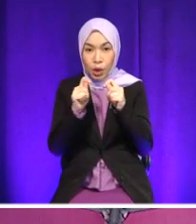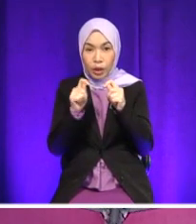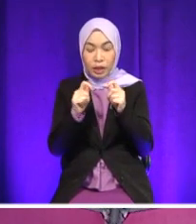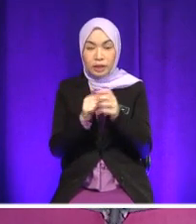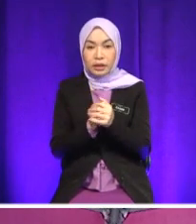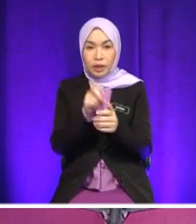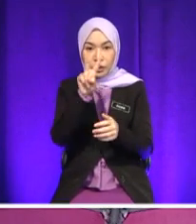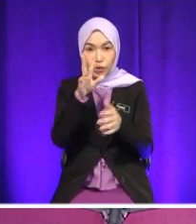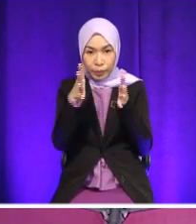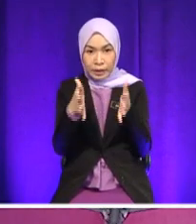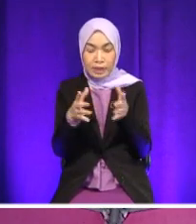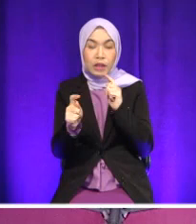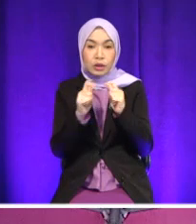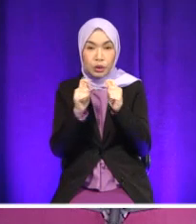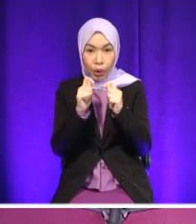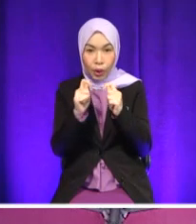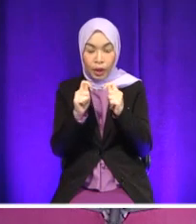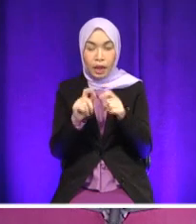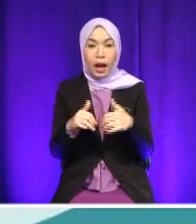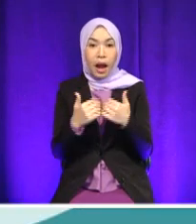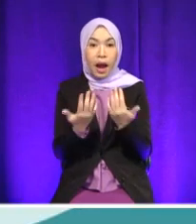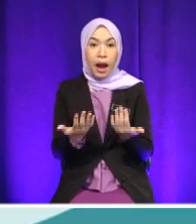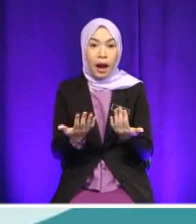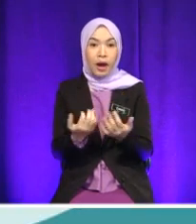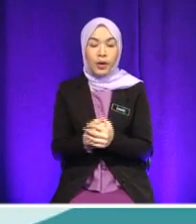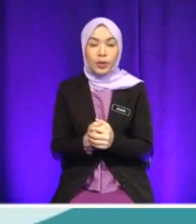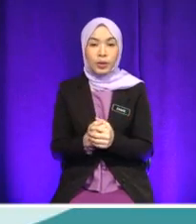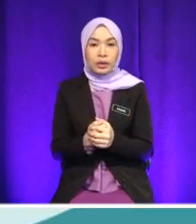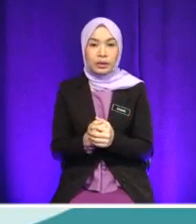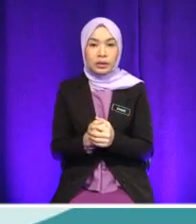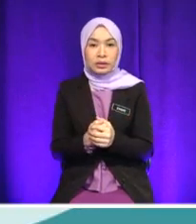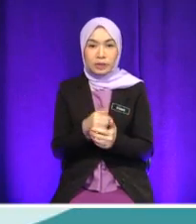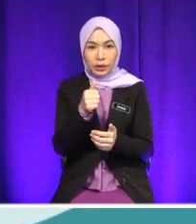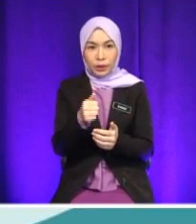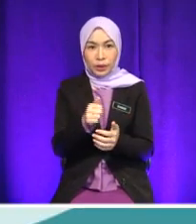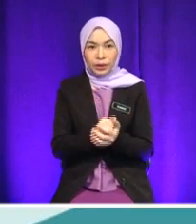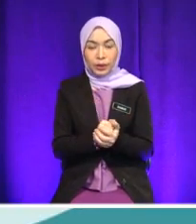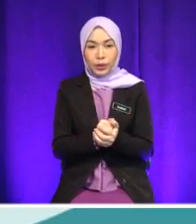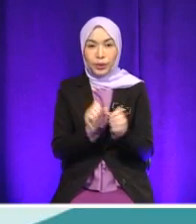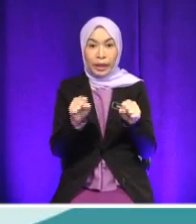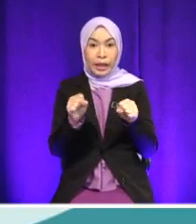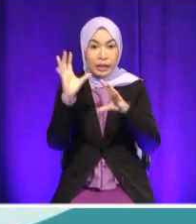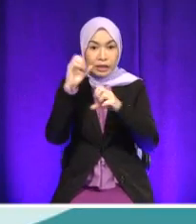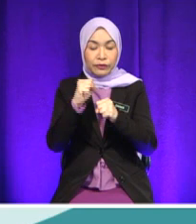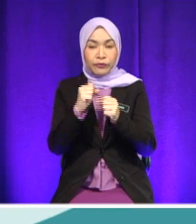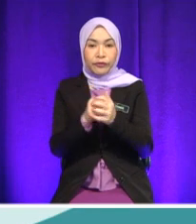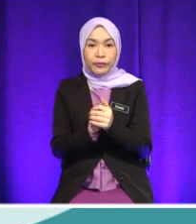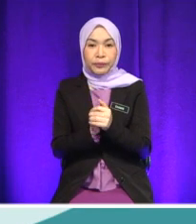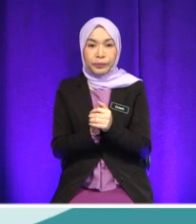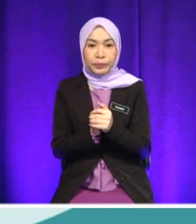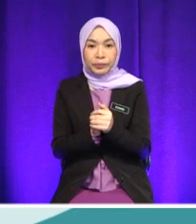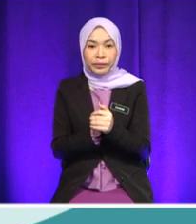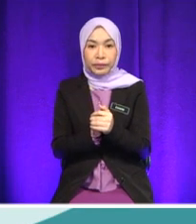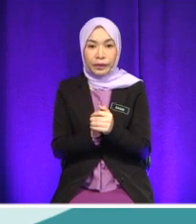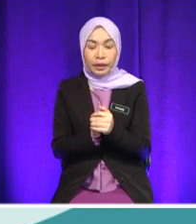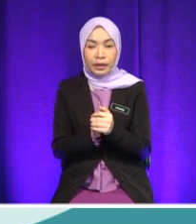idea would be. If you look at this part, right, I think you can just focus on 2 ideas first, and then we will ask another group to focus